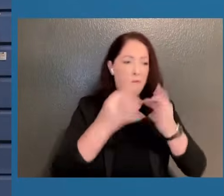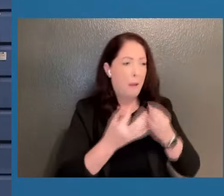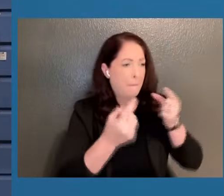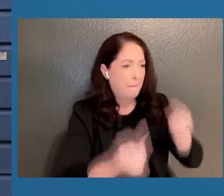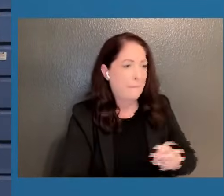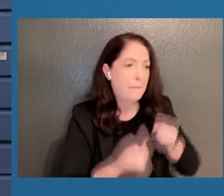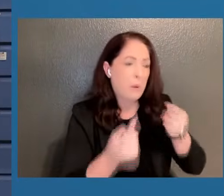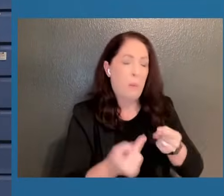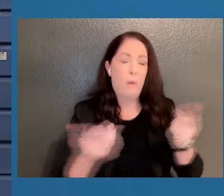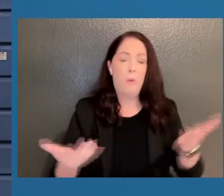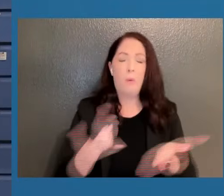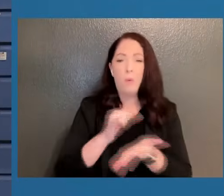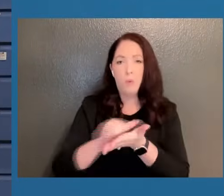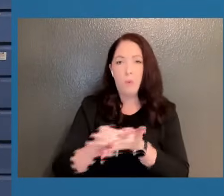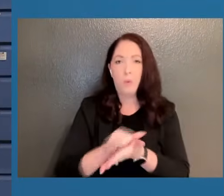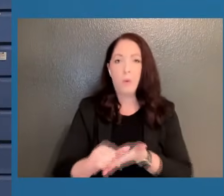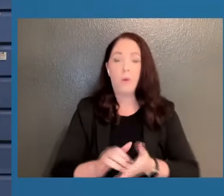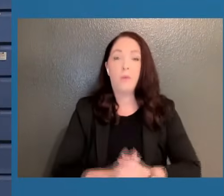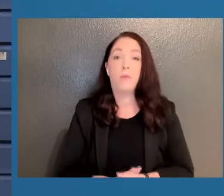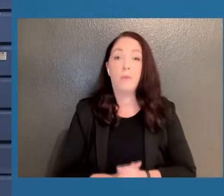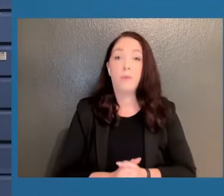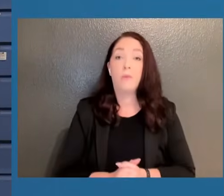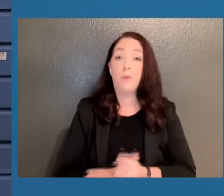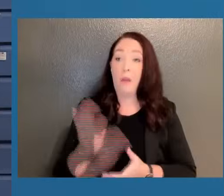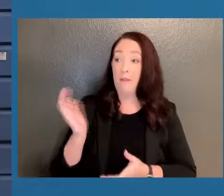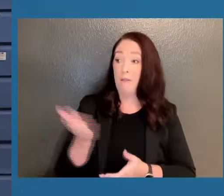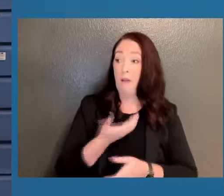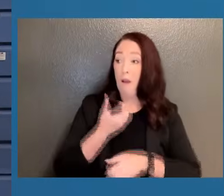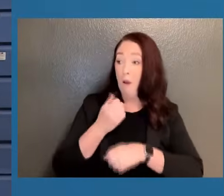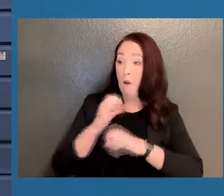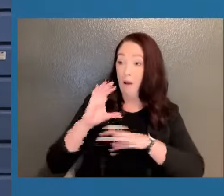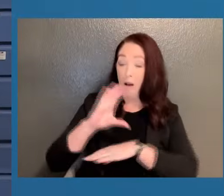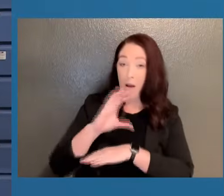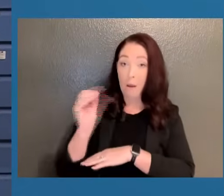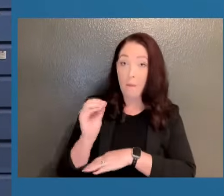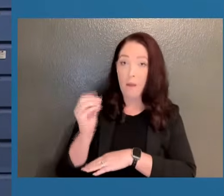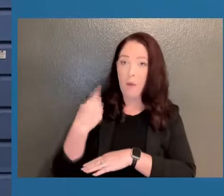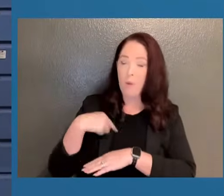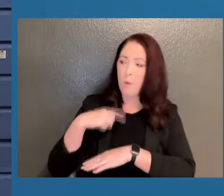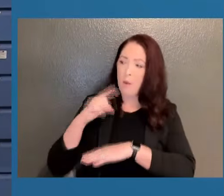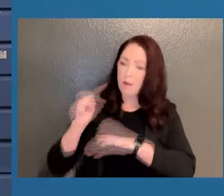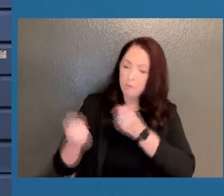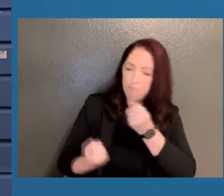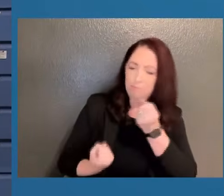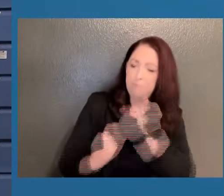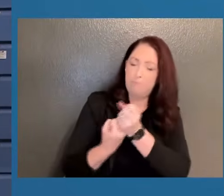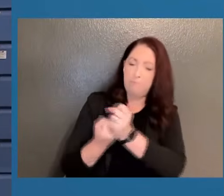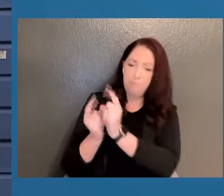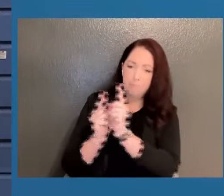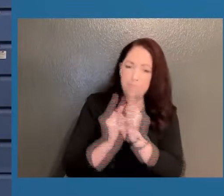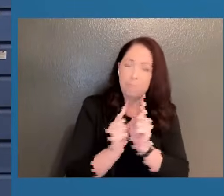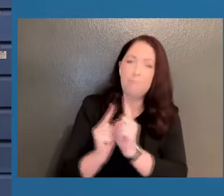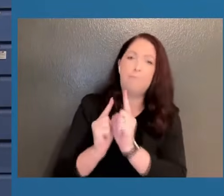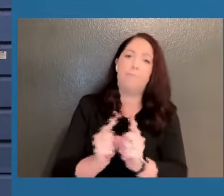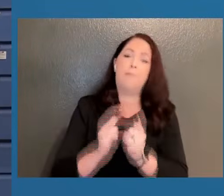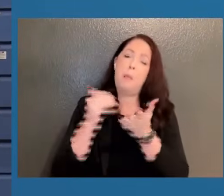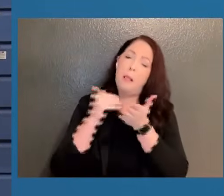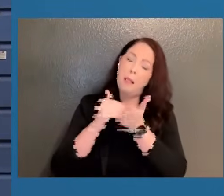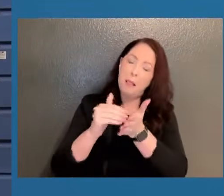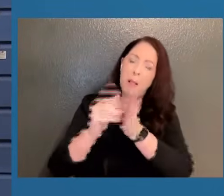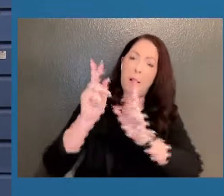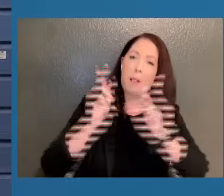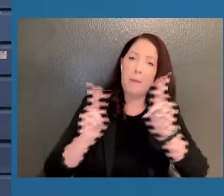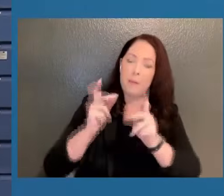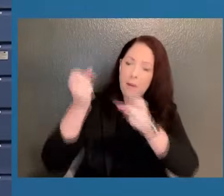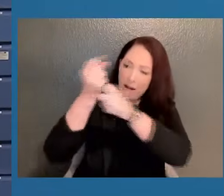At Trinity Alliance of the Capital Region, we walk alongside thousands of neighbors every year, families,